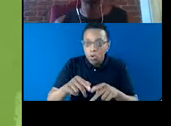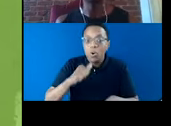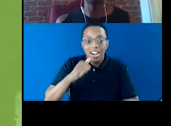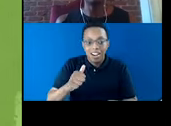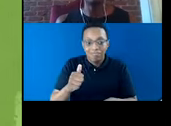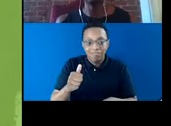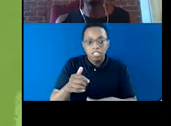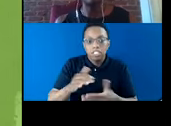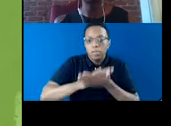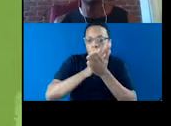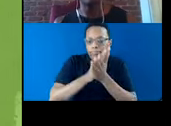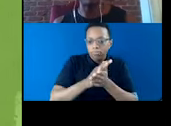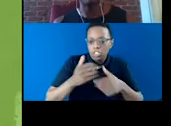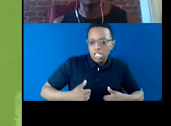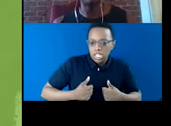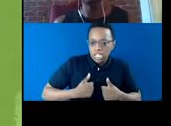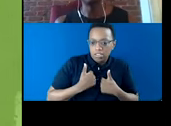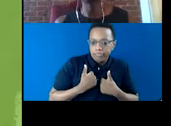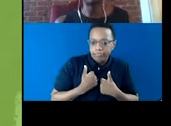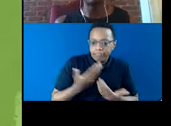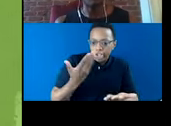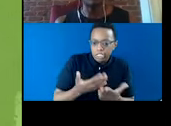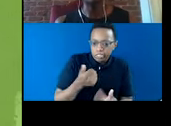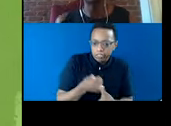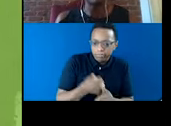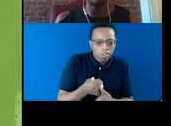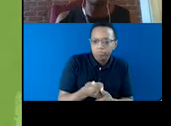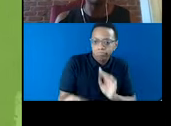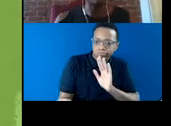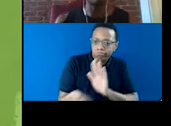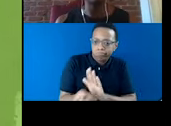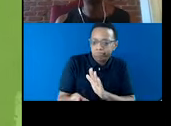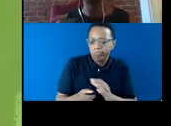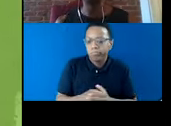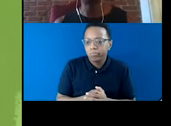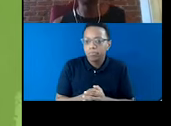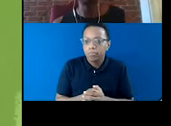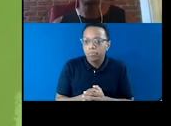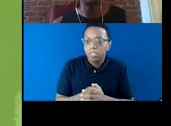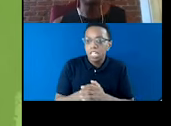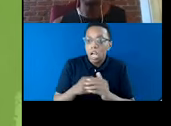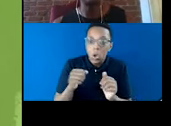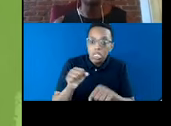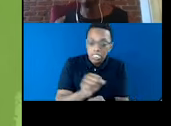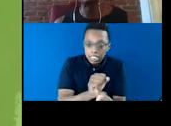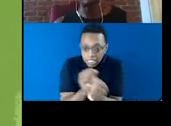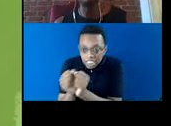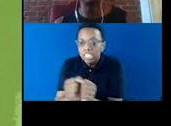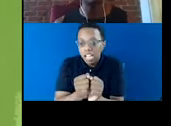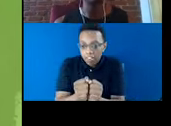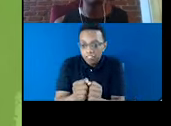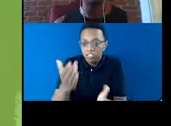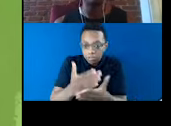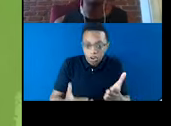were in wherever they went, right? That as a matter of fact, slavery involved a whole bunch of gender coercion that was not